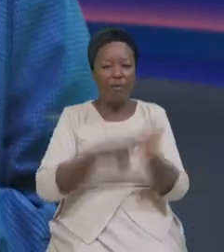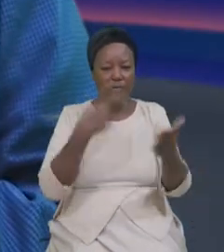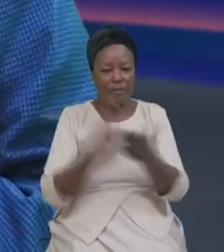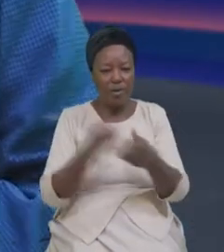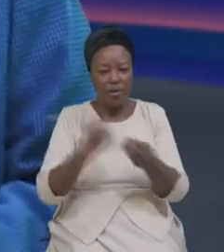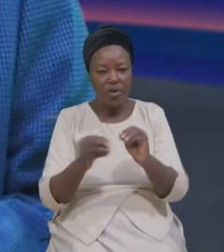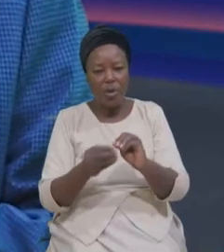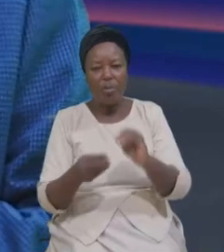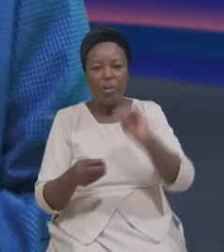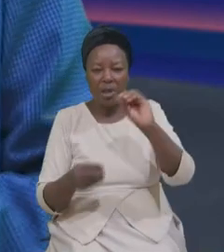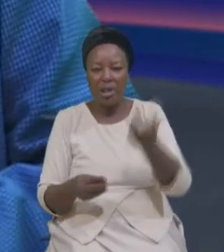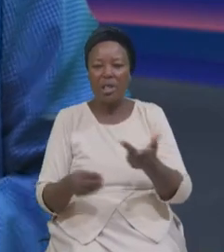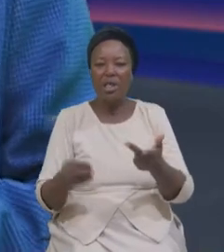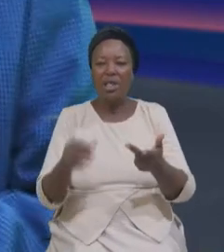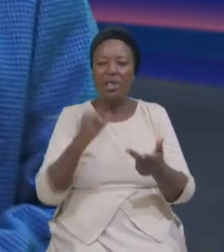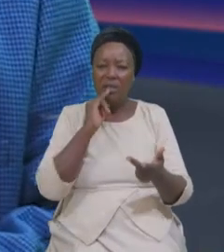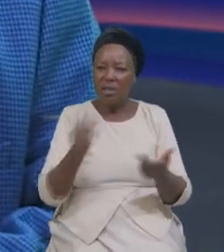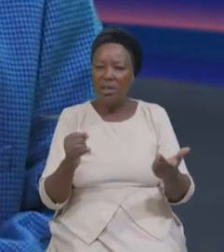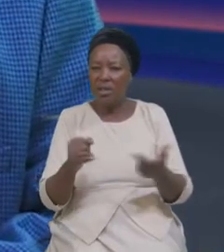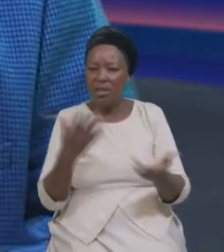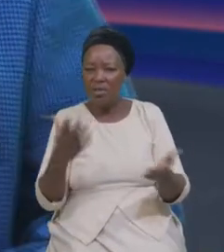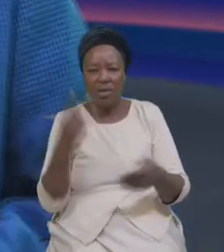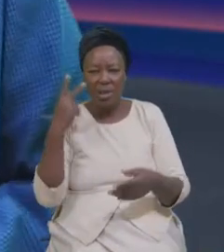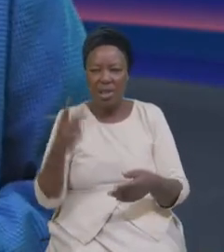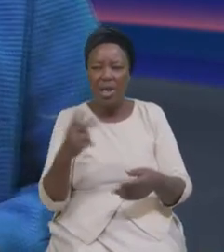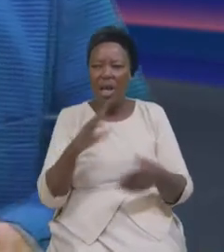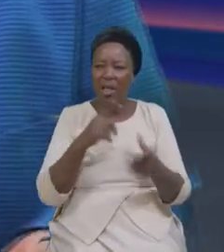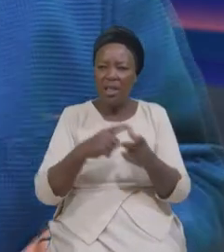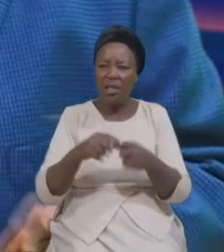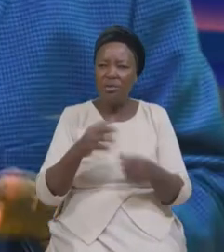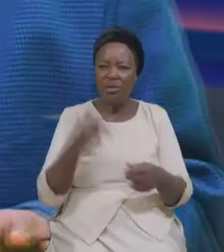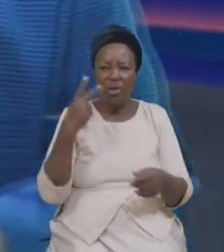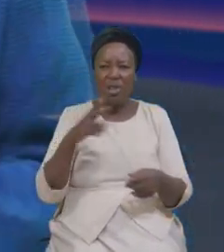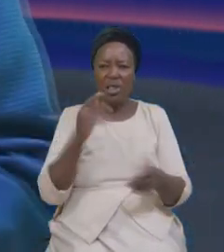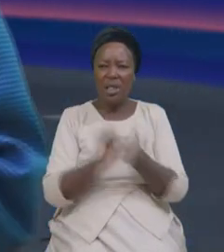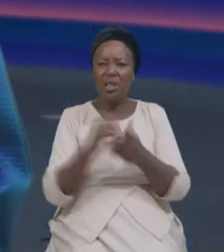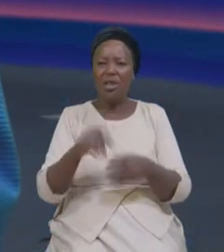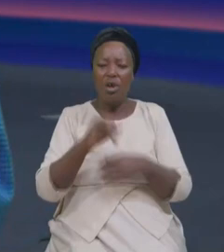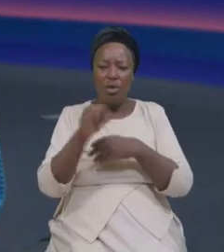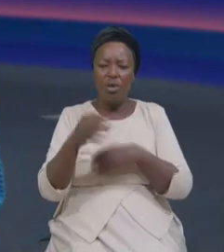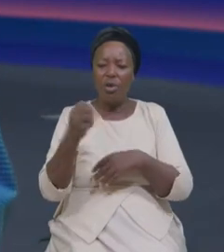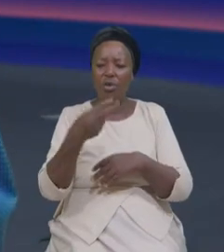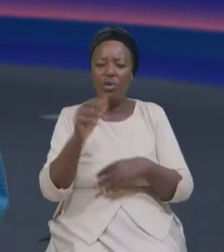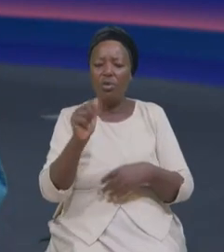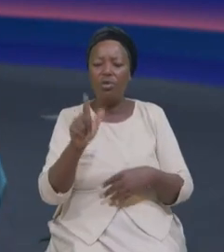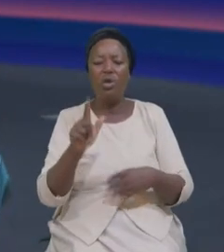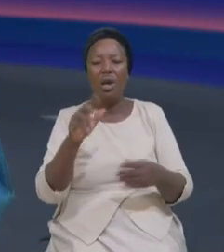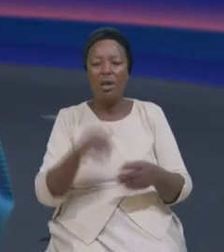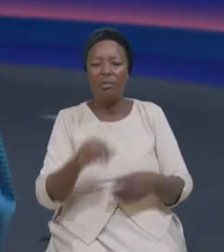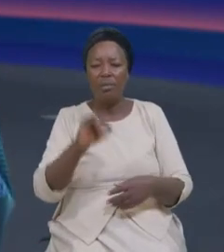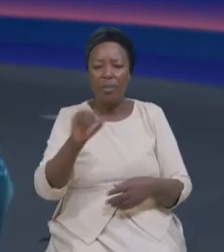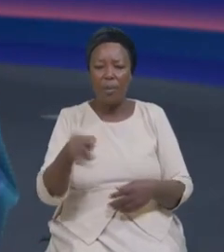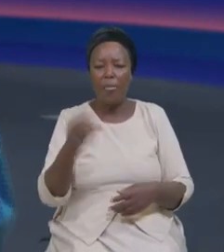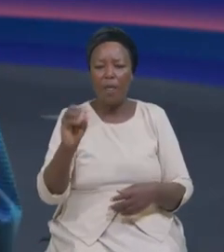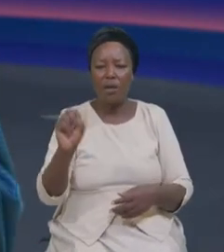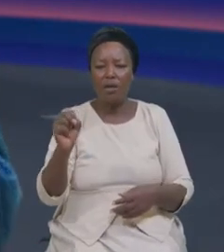the children of Israel under the leadership of Joshua did, they praised the Lord, and as they shouted, the